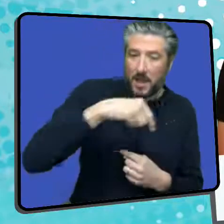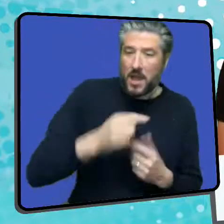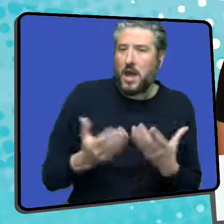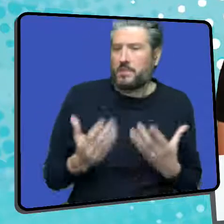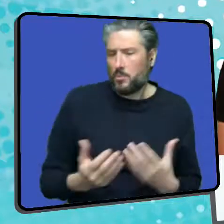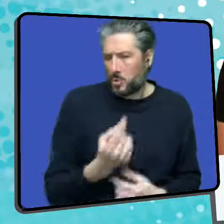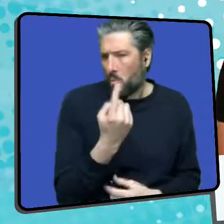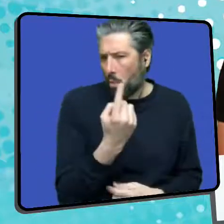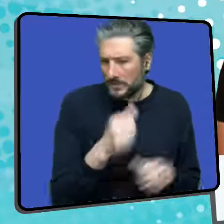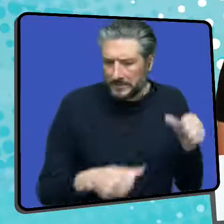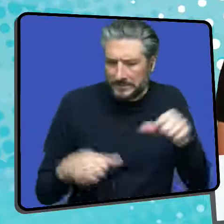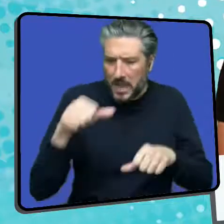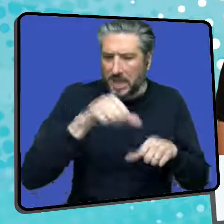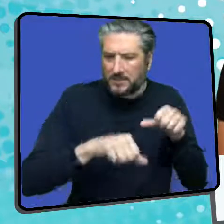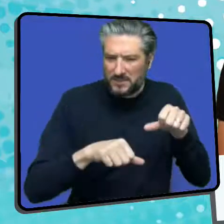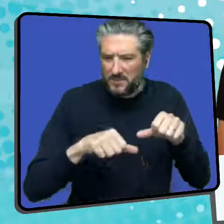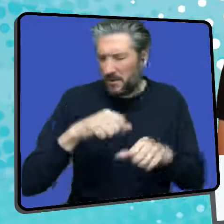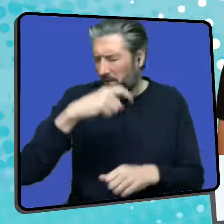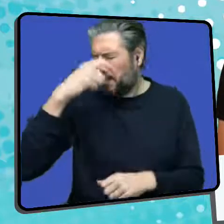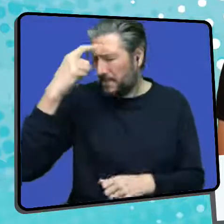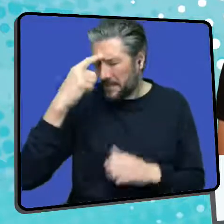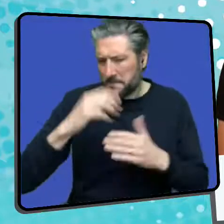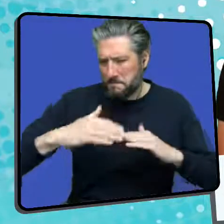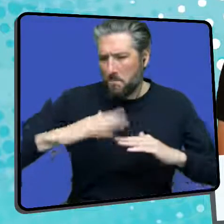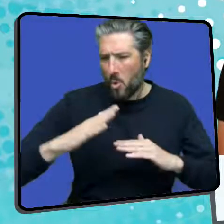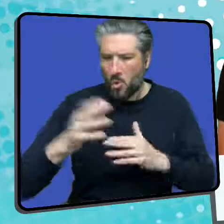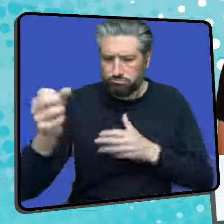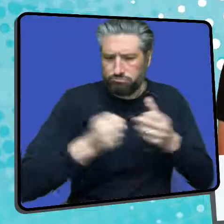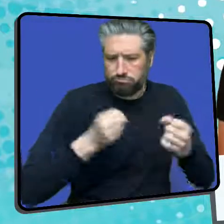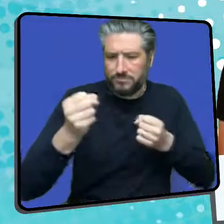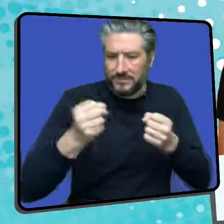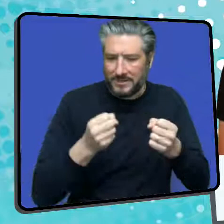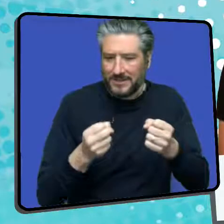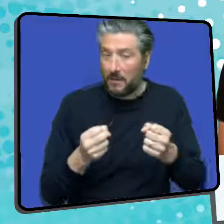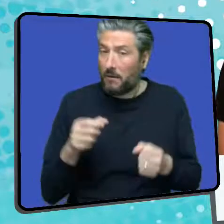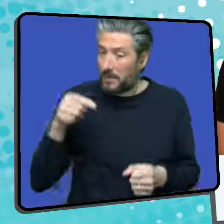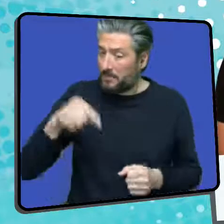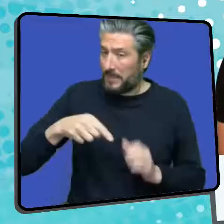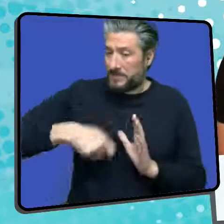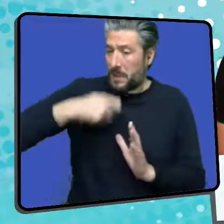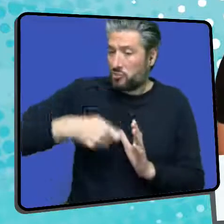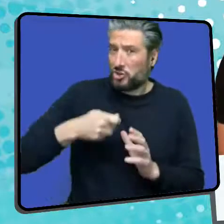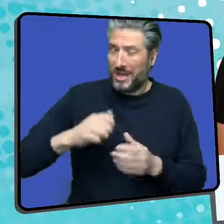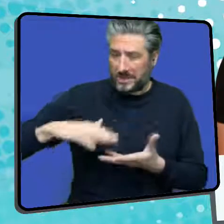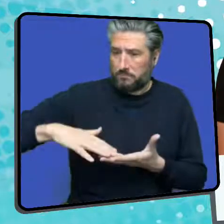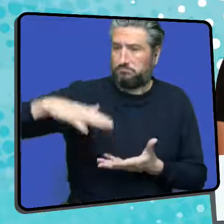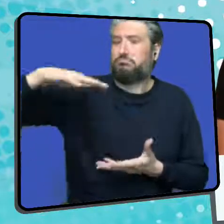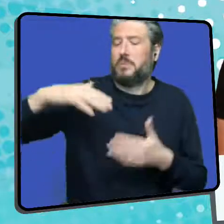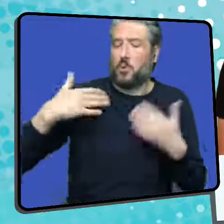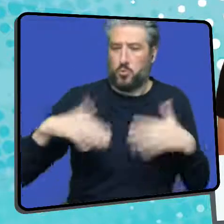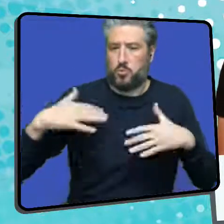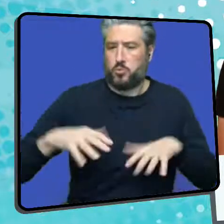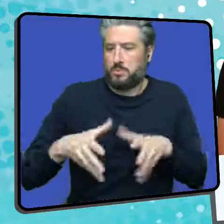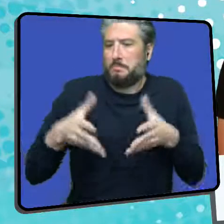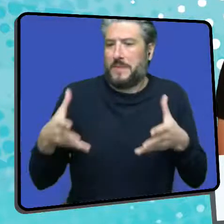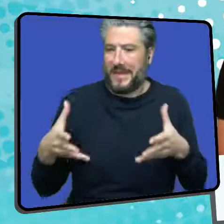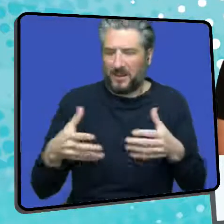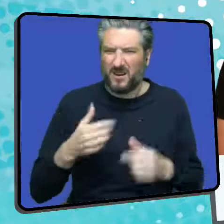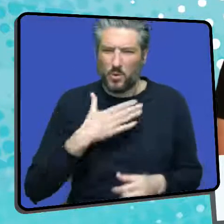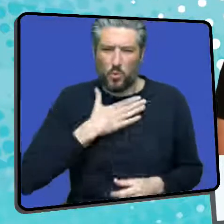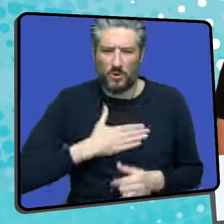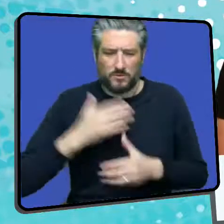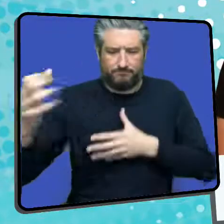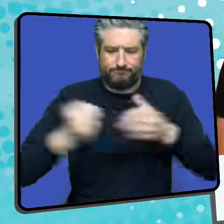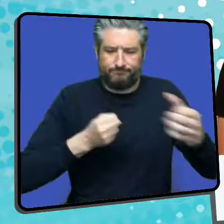that project. Actually, it's a pretty large thing to work on. So. Cool. So the